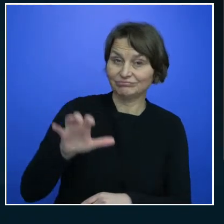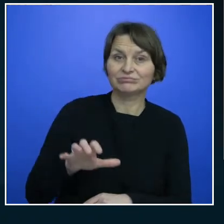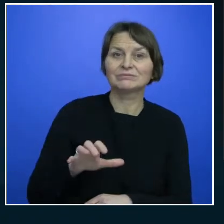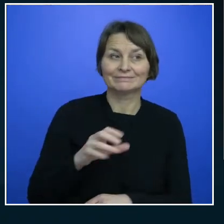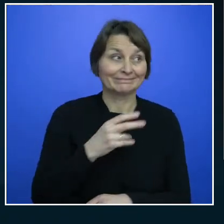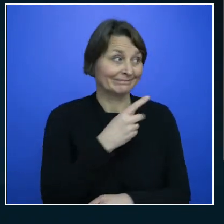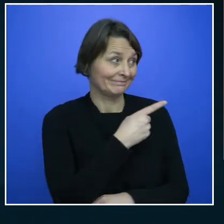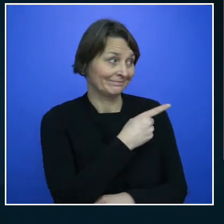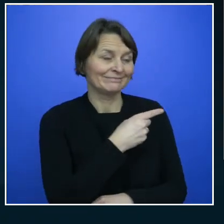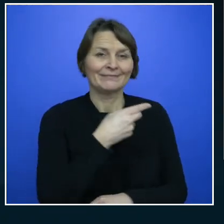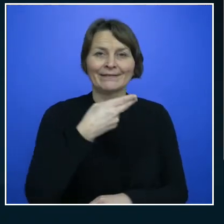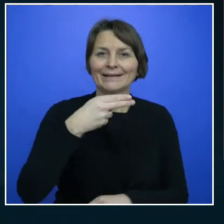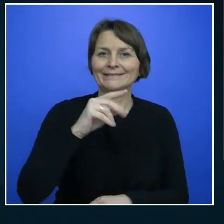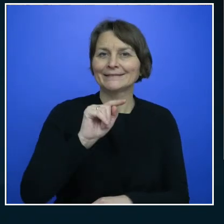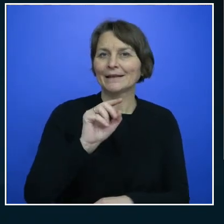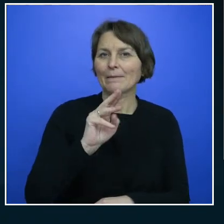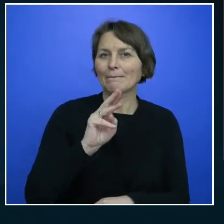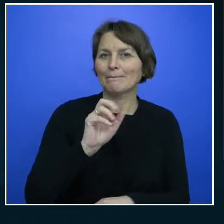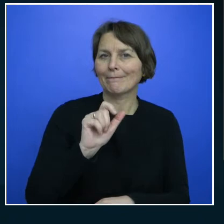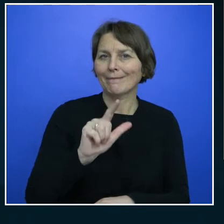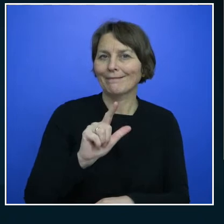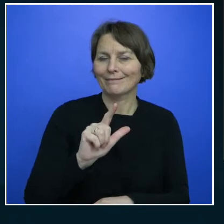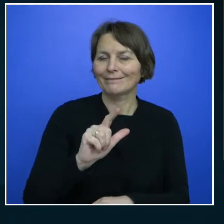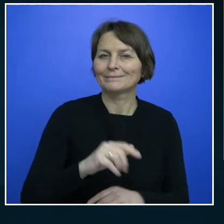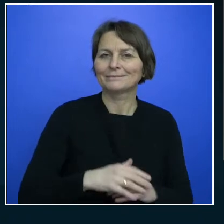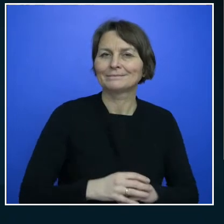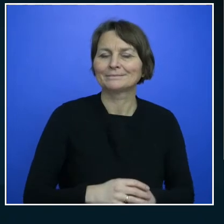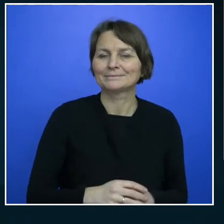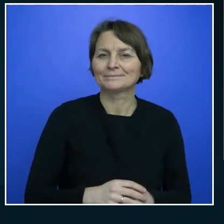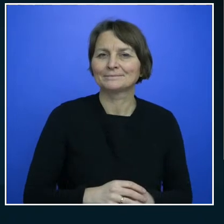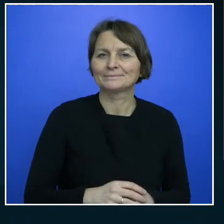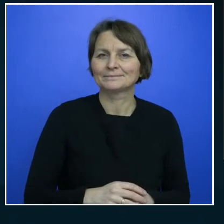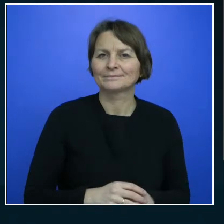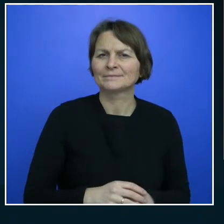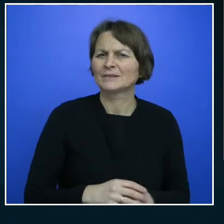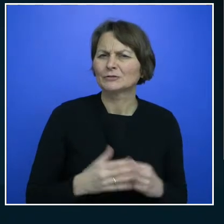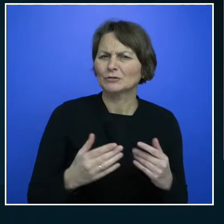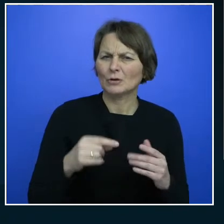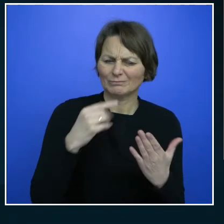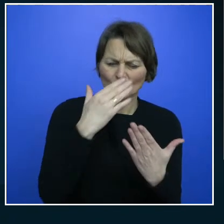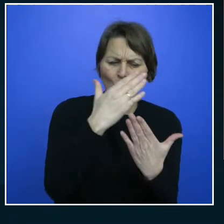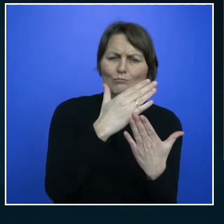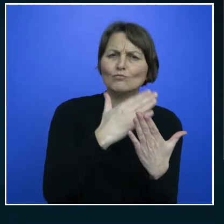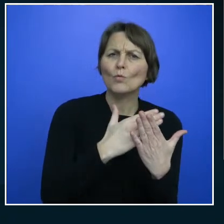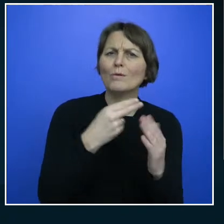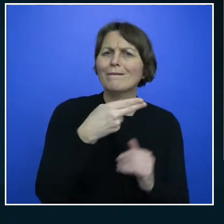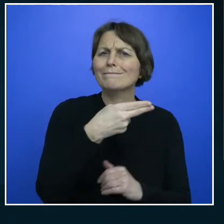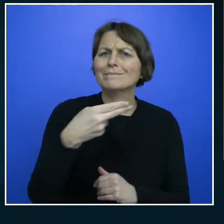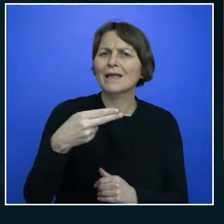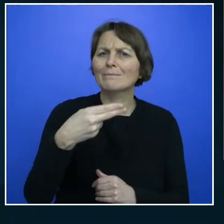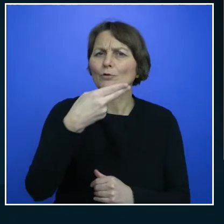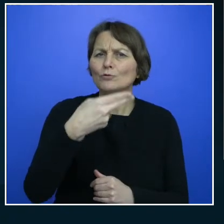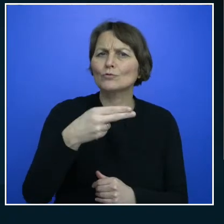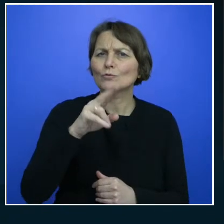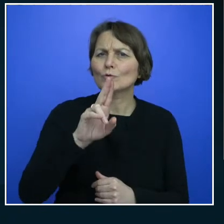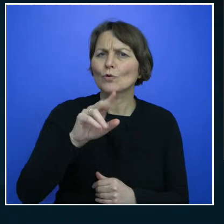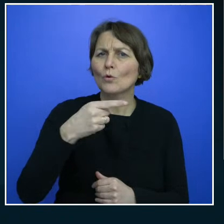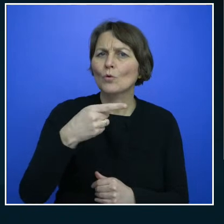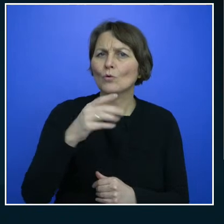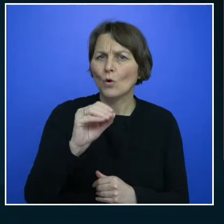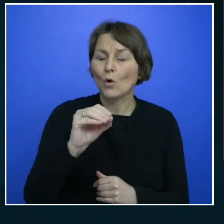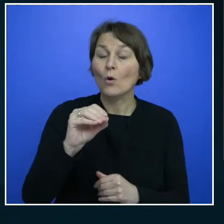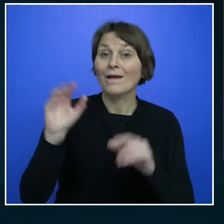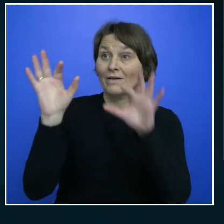So what Hugo does, it takes your uses the framework from Hugo